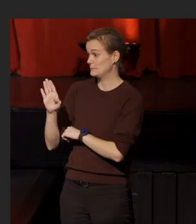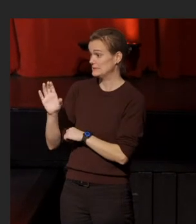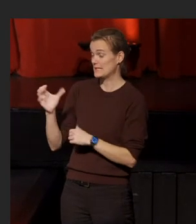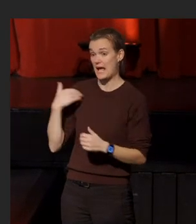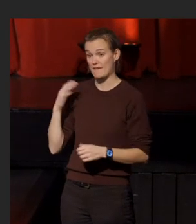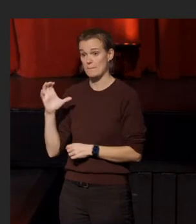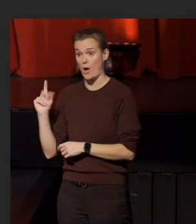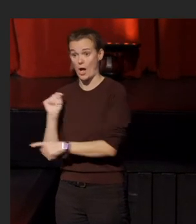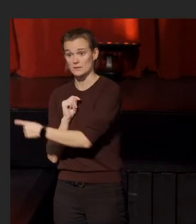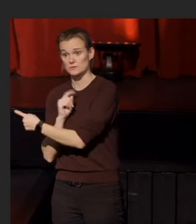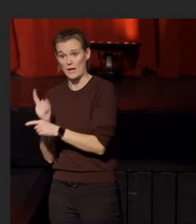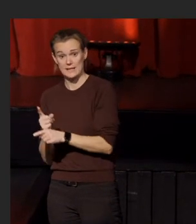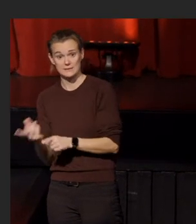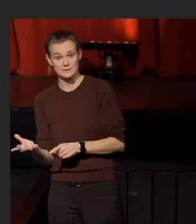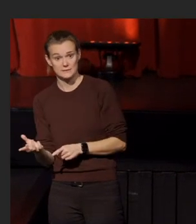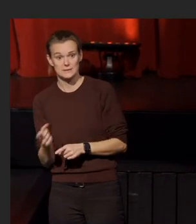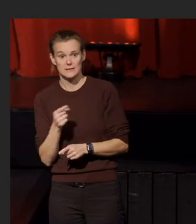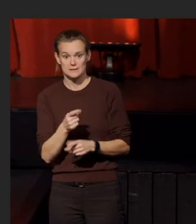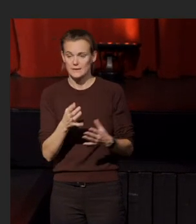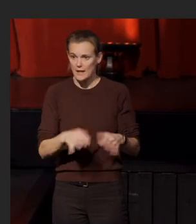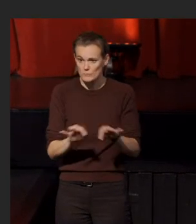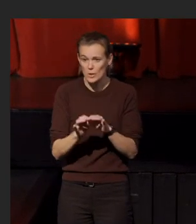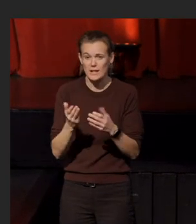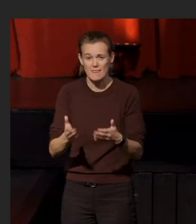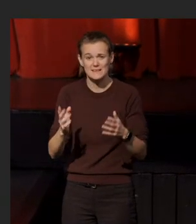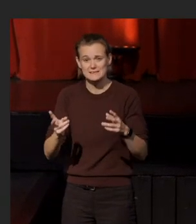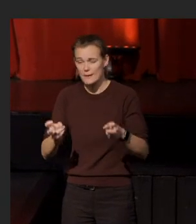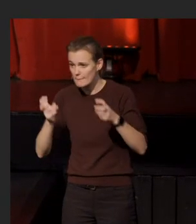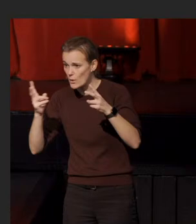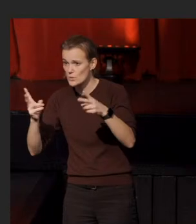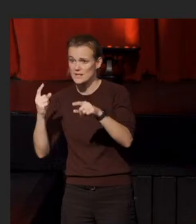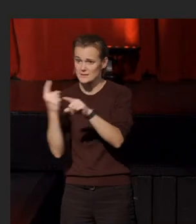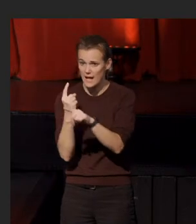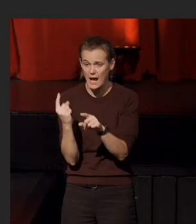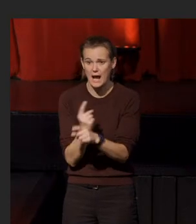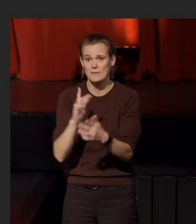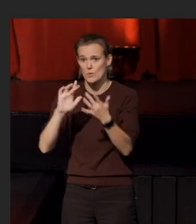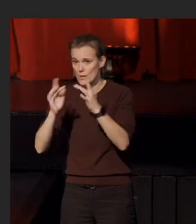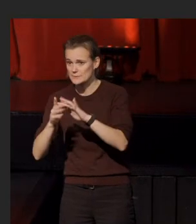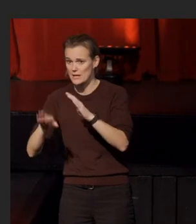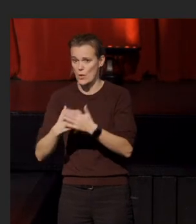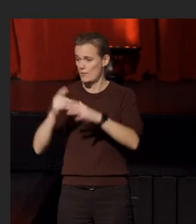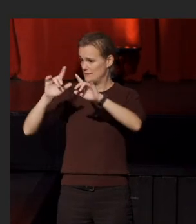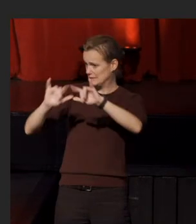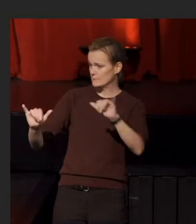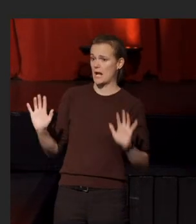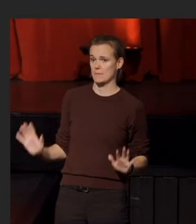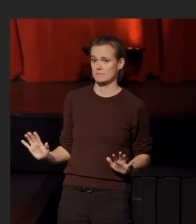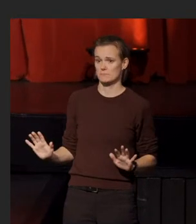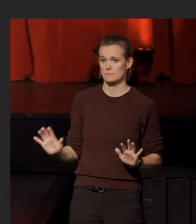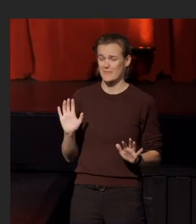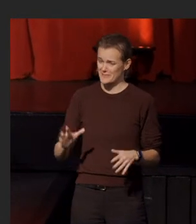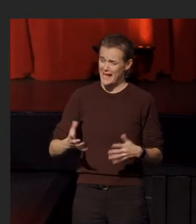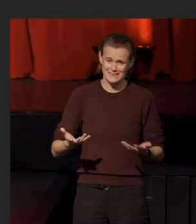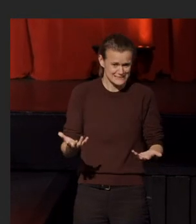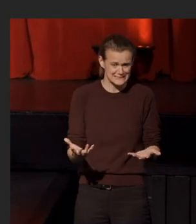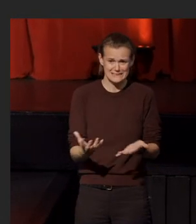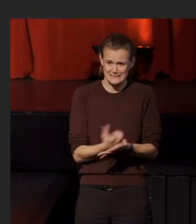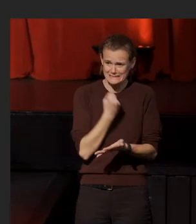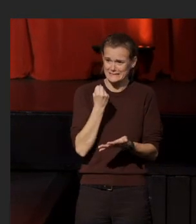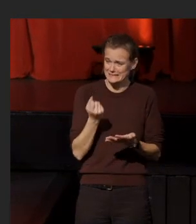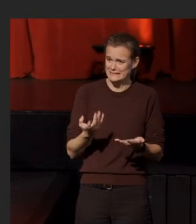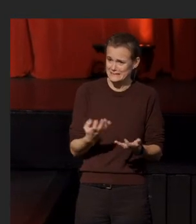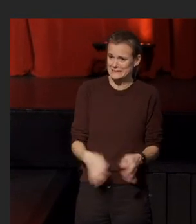CBC makes sure that things get posted on Twitter and Instagram and the website all at the same time. Super useful bots, really